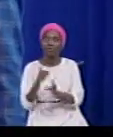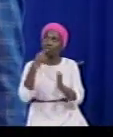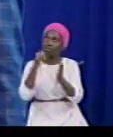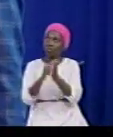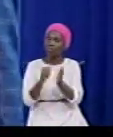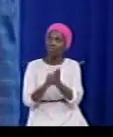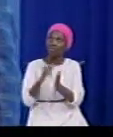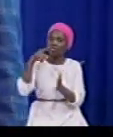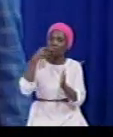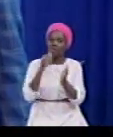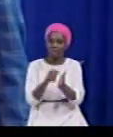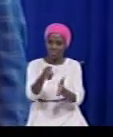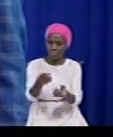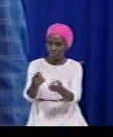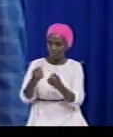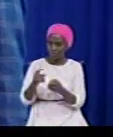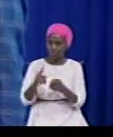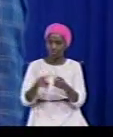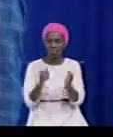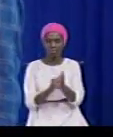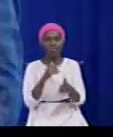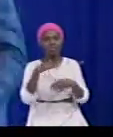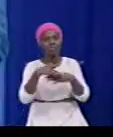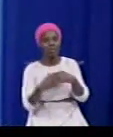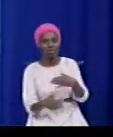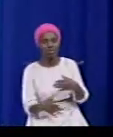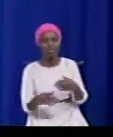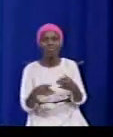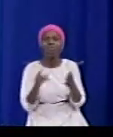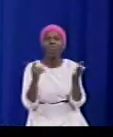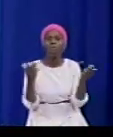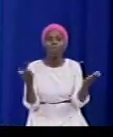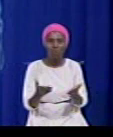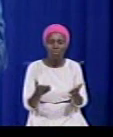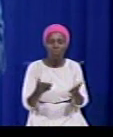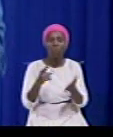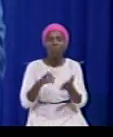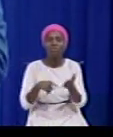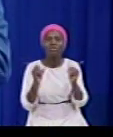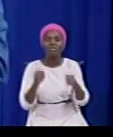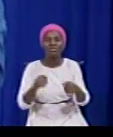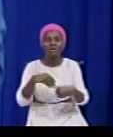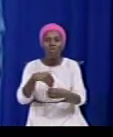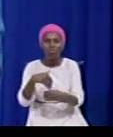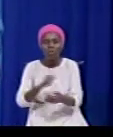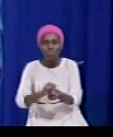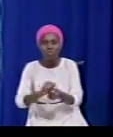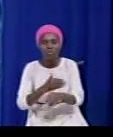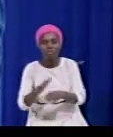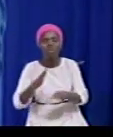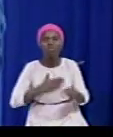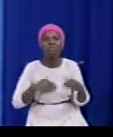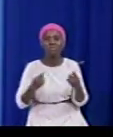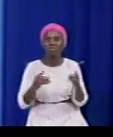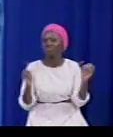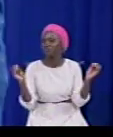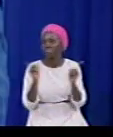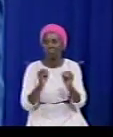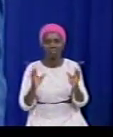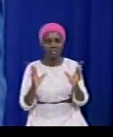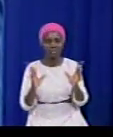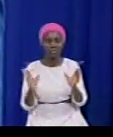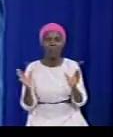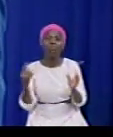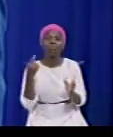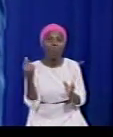into the blood. What can wash away my sin? Nothing but the blood of Jesus. What can take